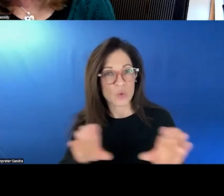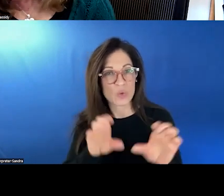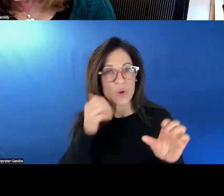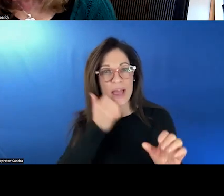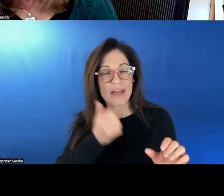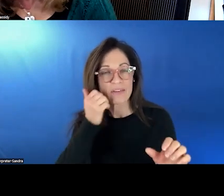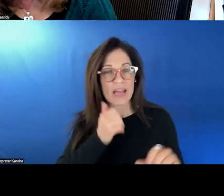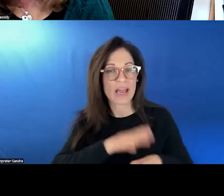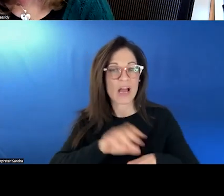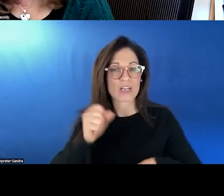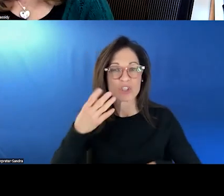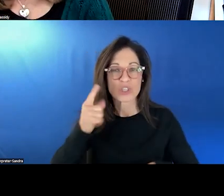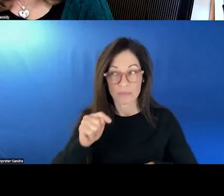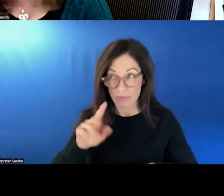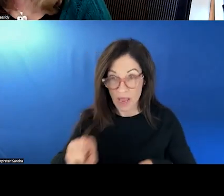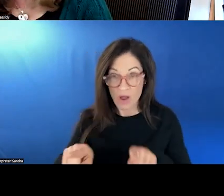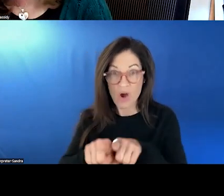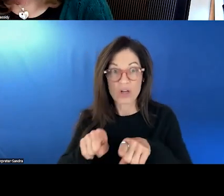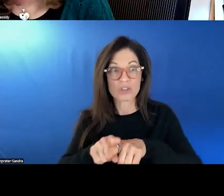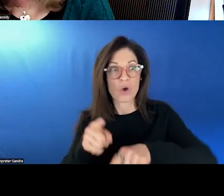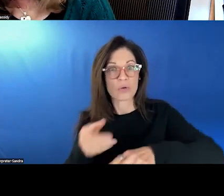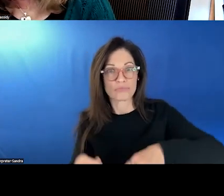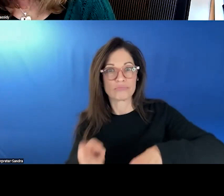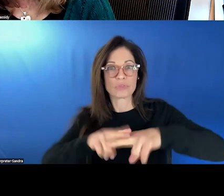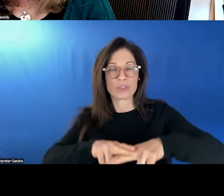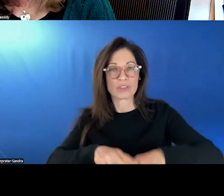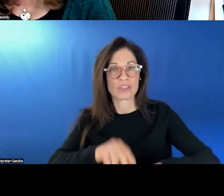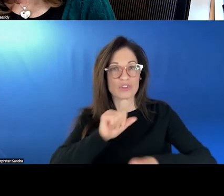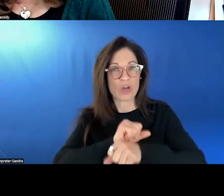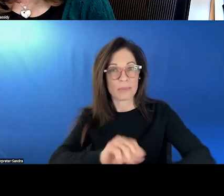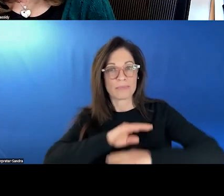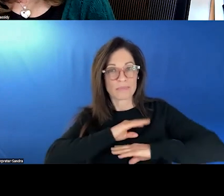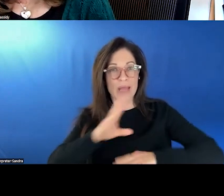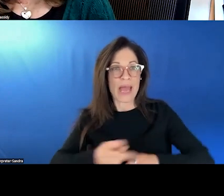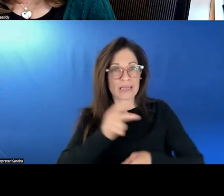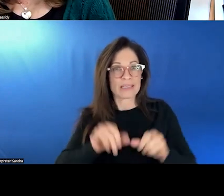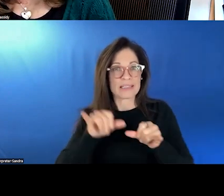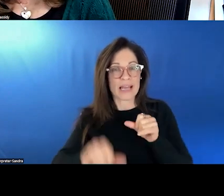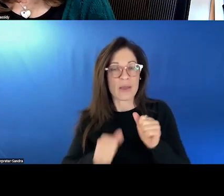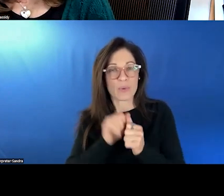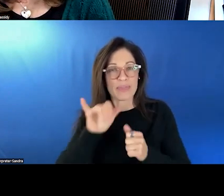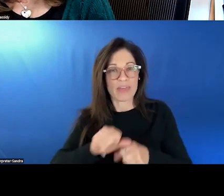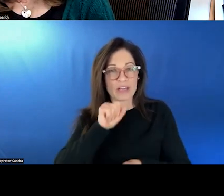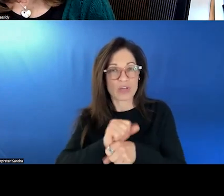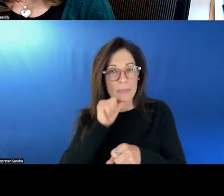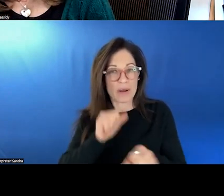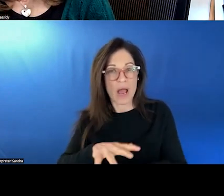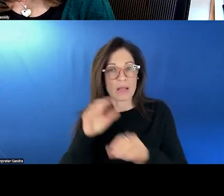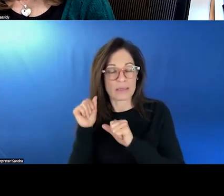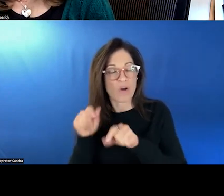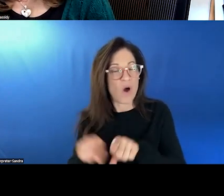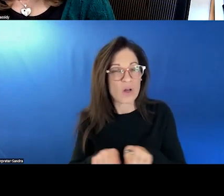job satisfaction and retention. They're also able to develop different sorts of